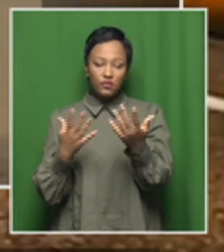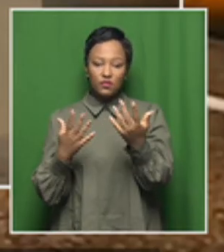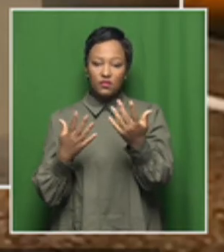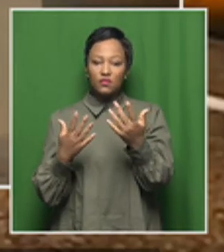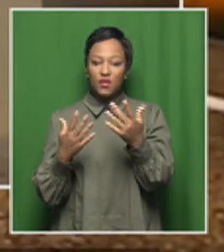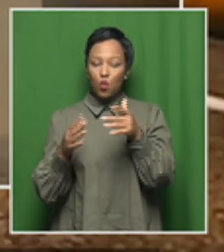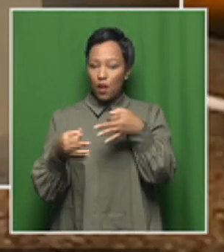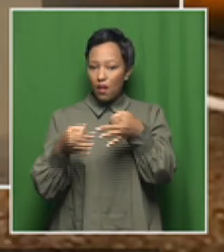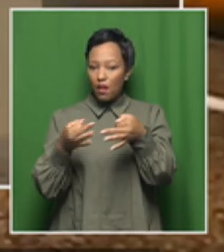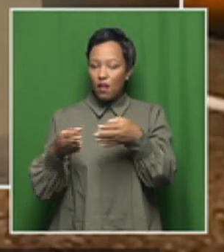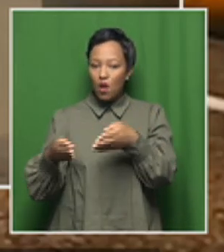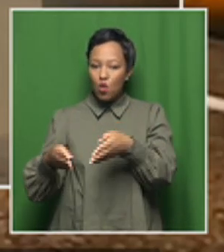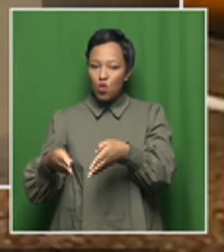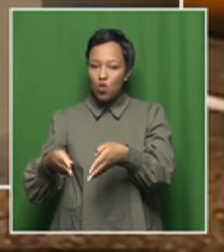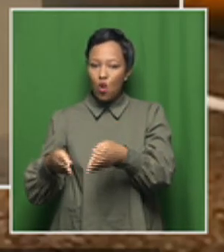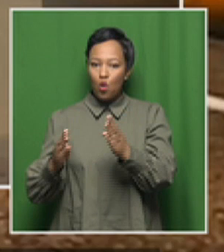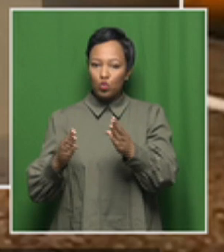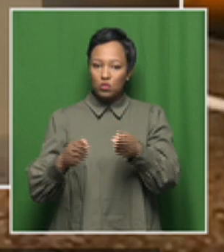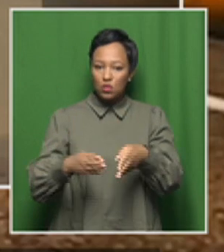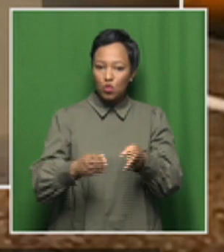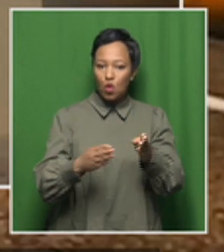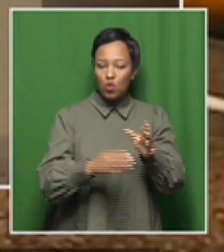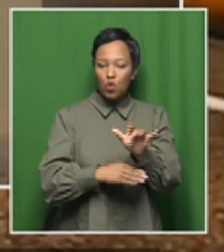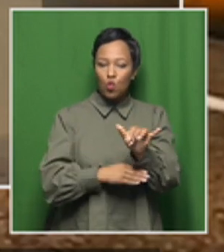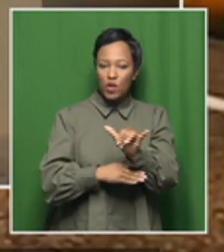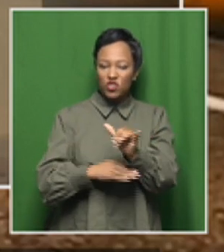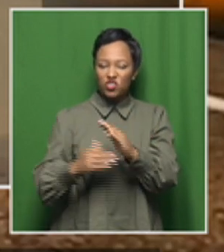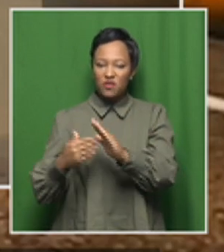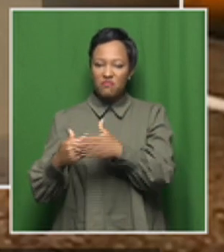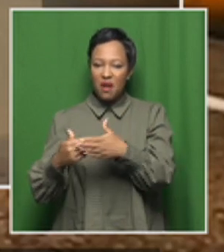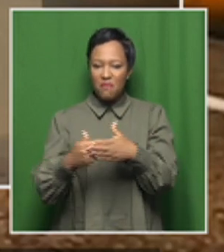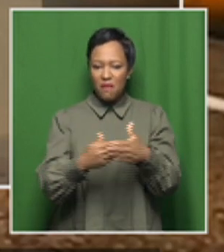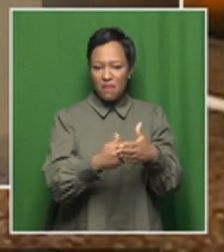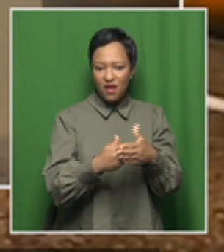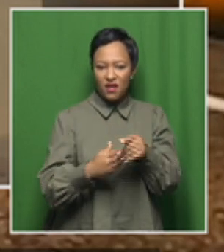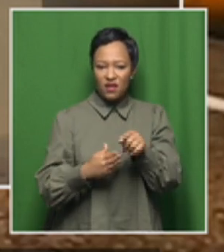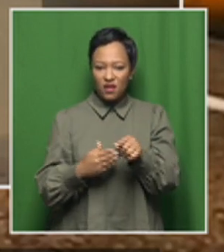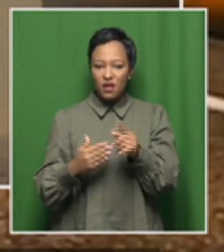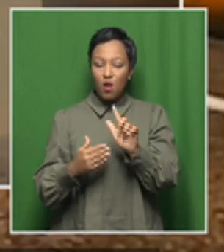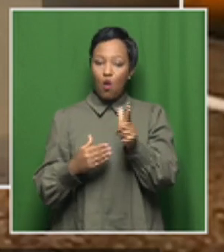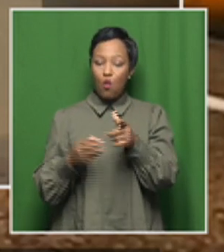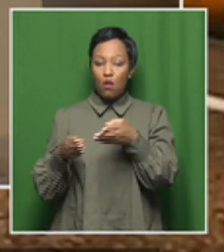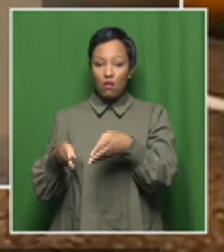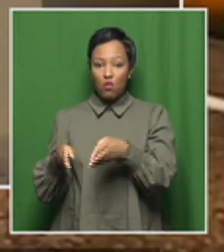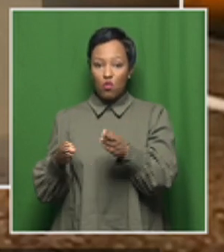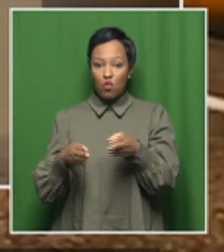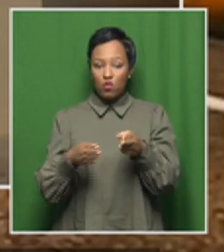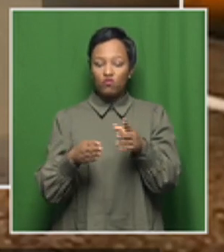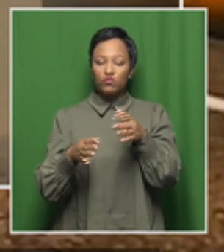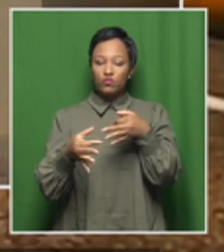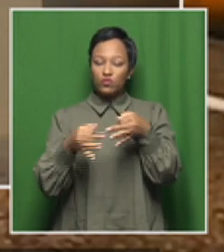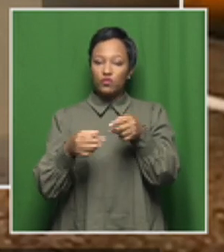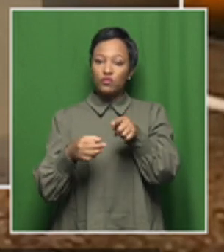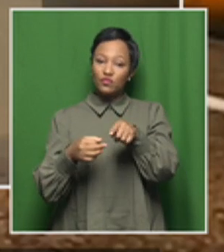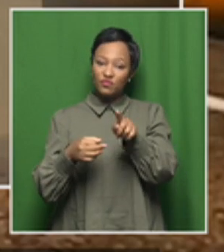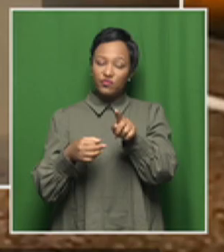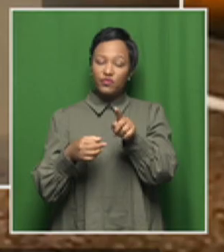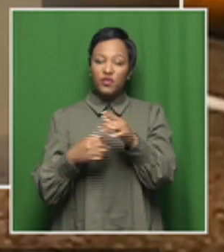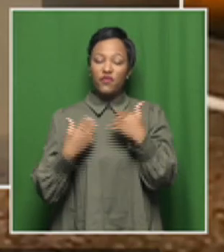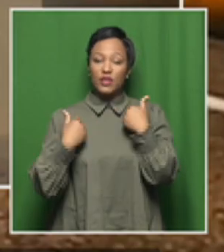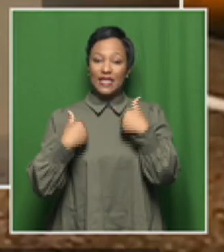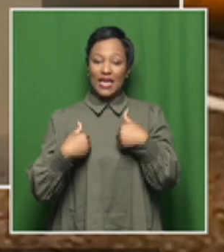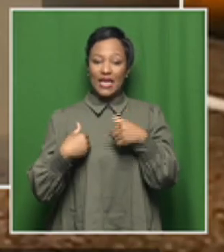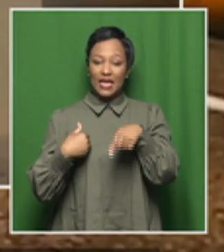the major route closures, routes like the Mike 1, the Mike 2, Jan Smuts Drive, all of those routes being closed pretty significantly on Sunday.